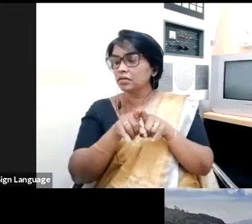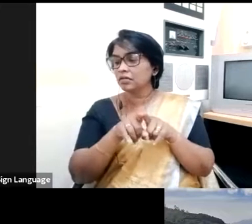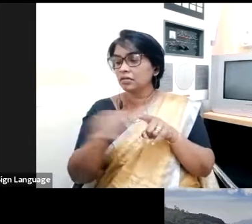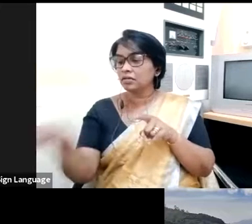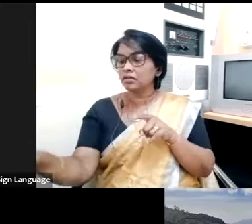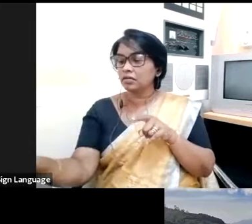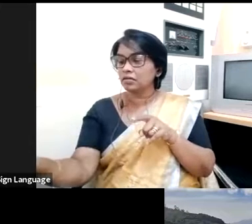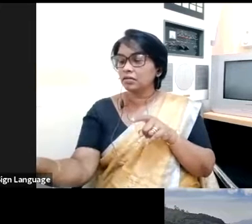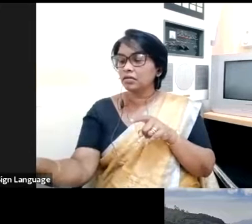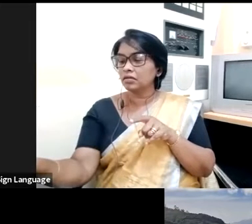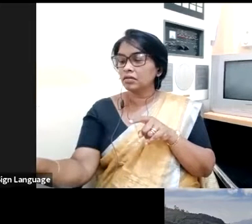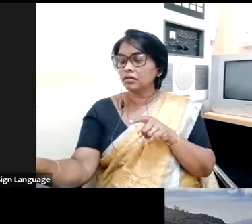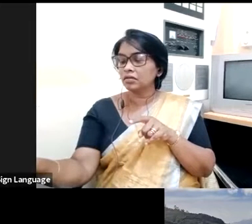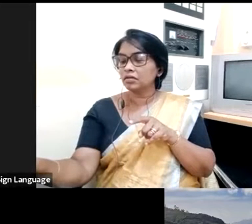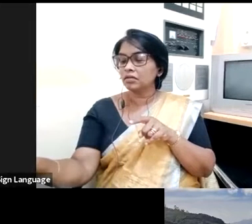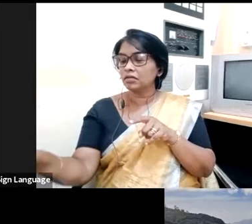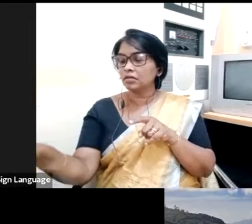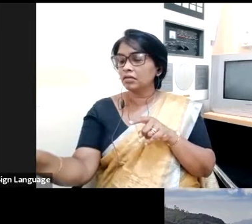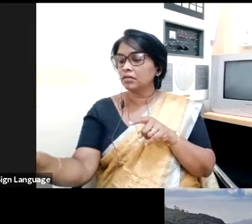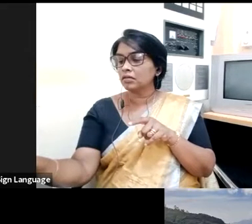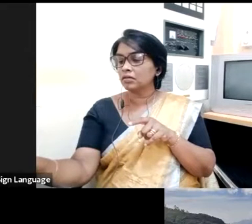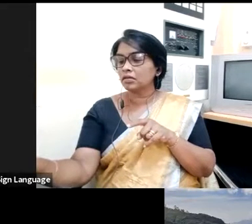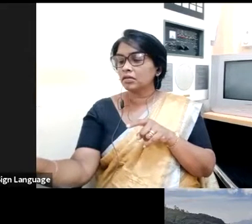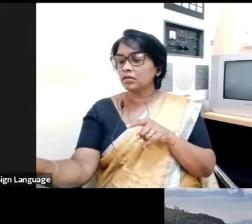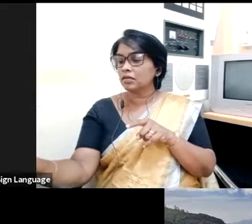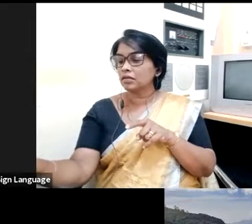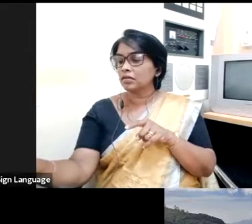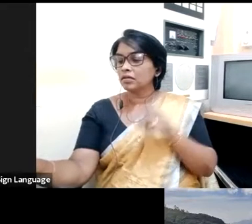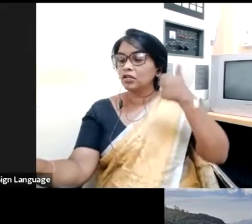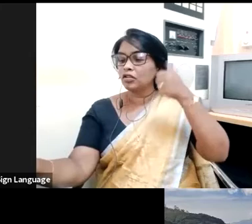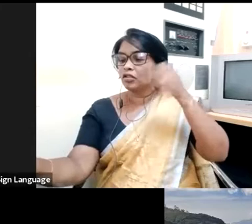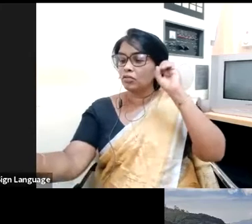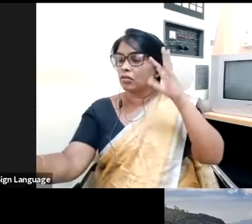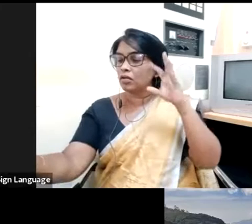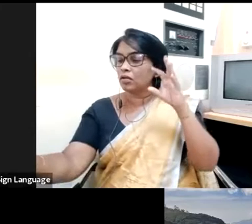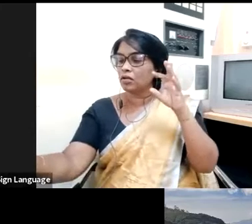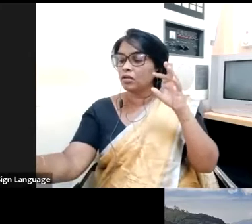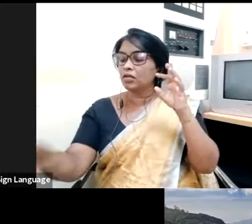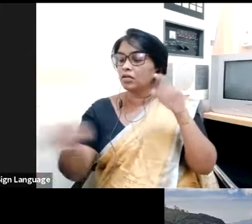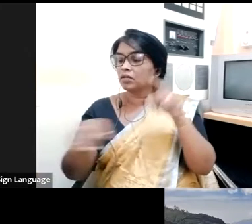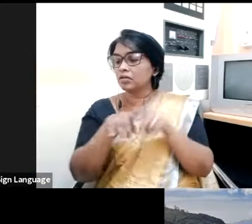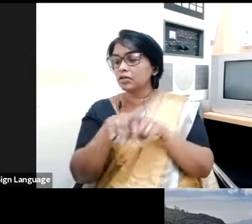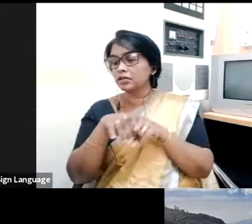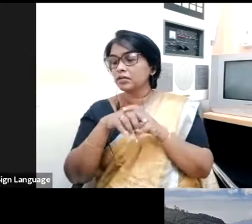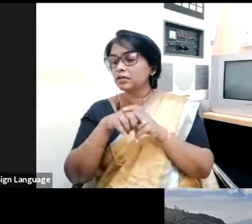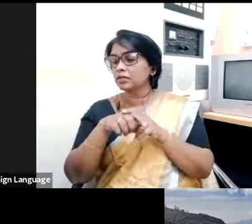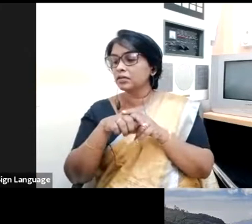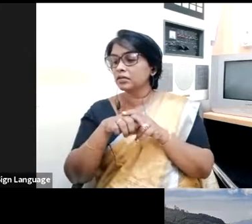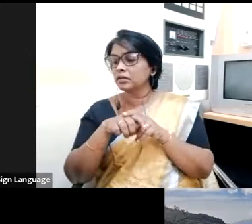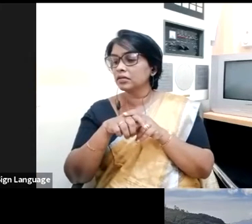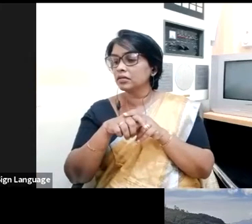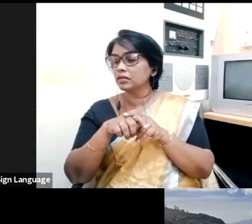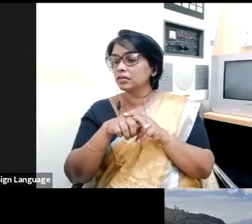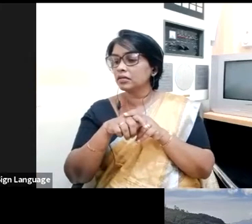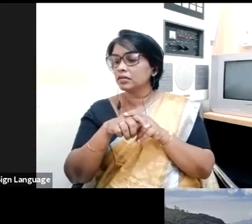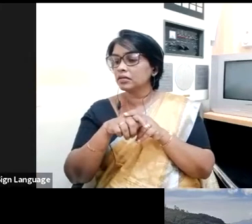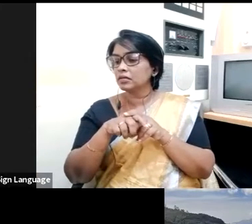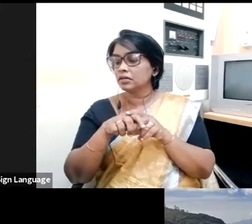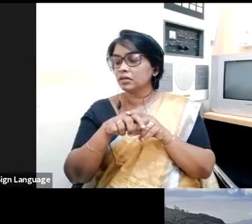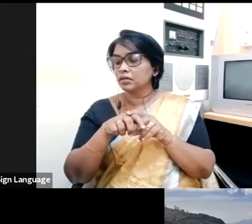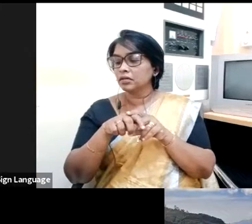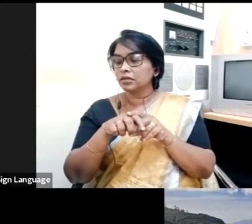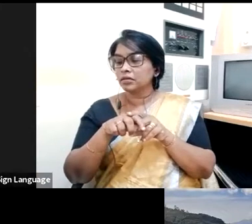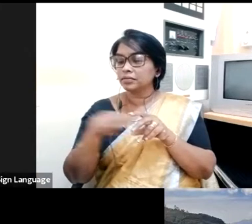and gentlemen. The brief that I have got to discuss with you within the 7 minutes allocated to me is